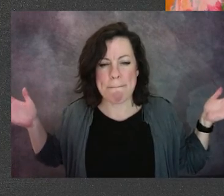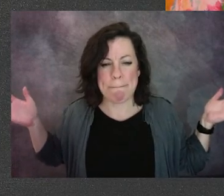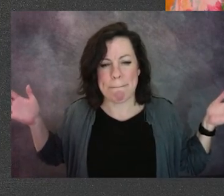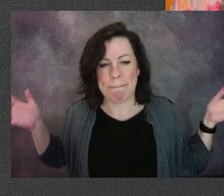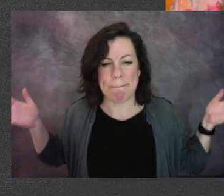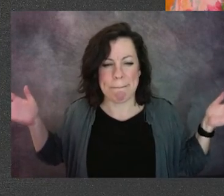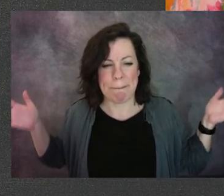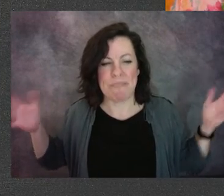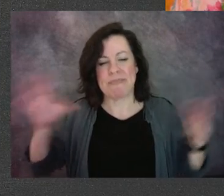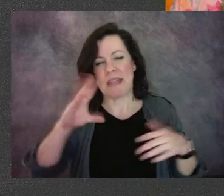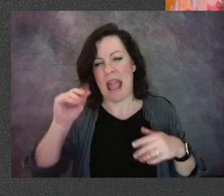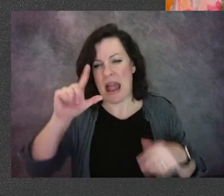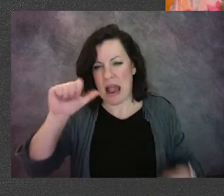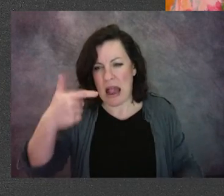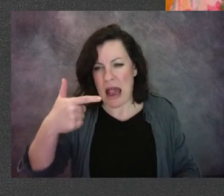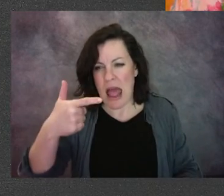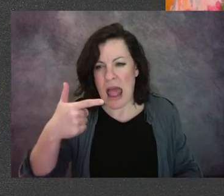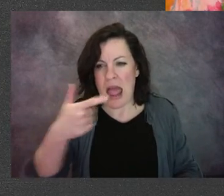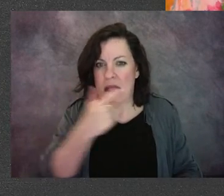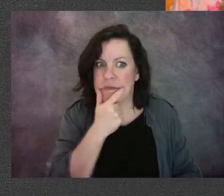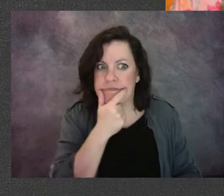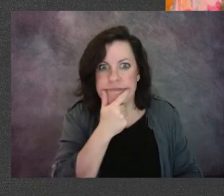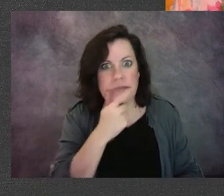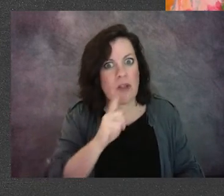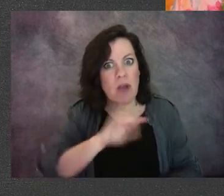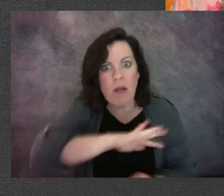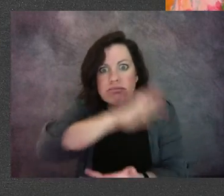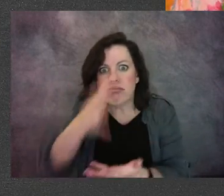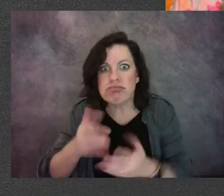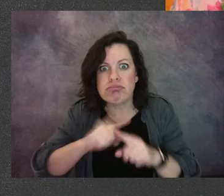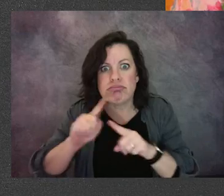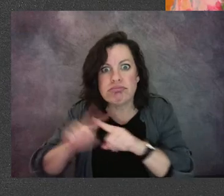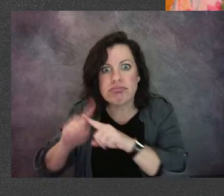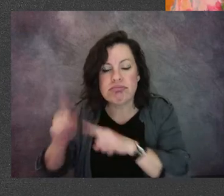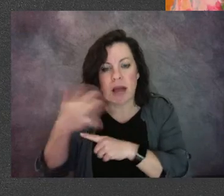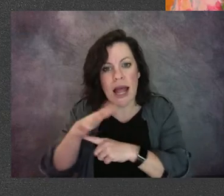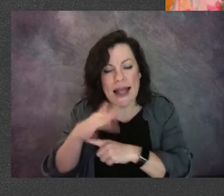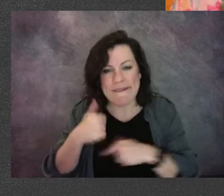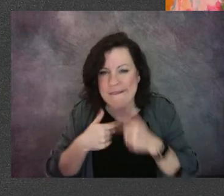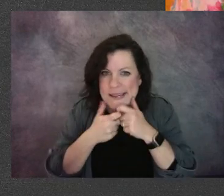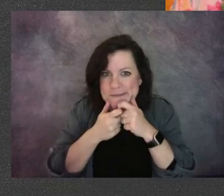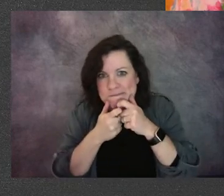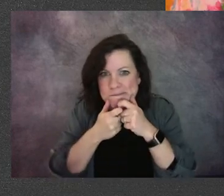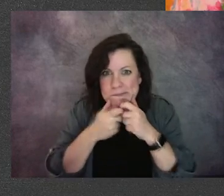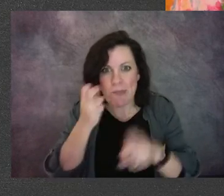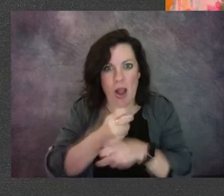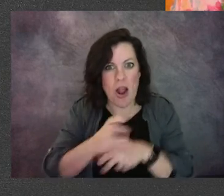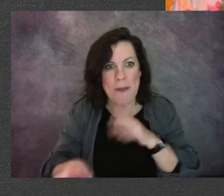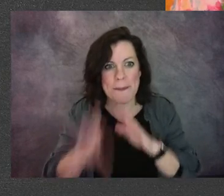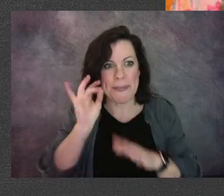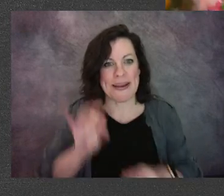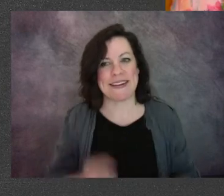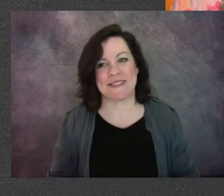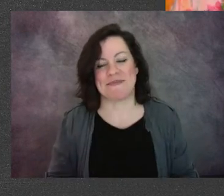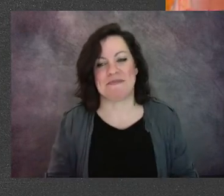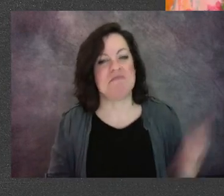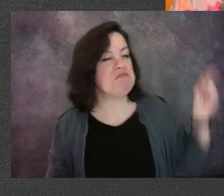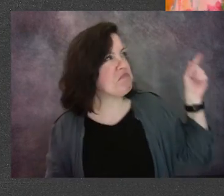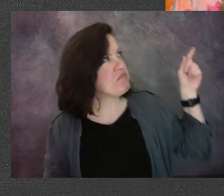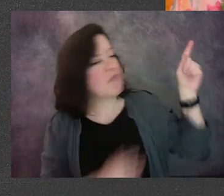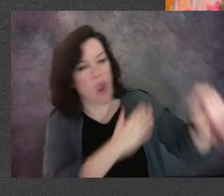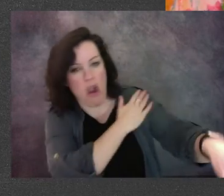arms and legs. Oh, I have so many choices here, it's hard to choose. Maybe here's an